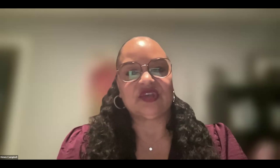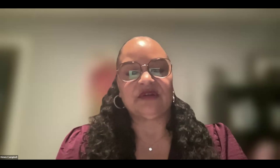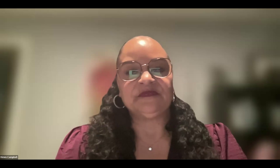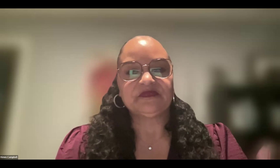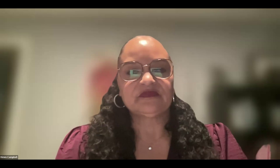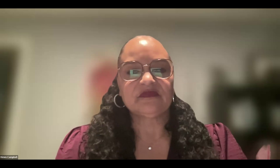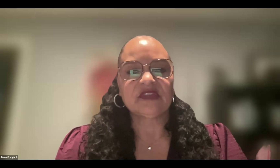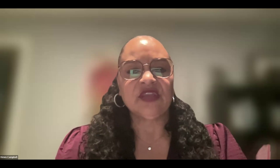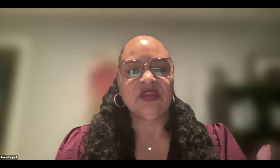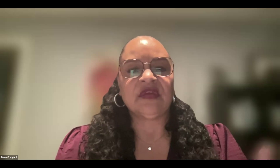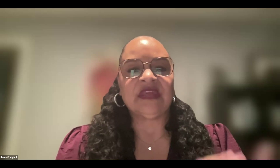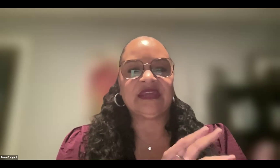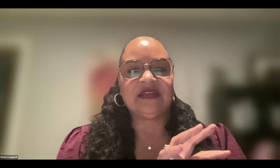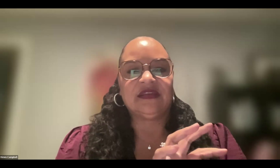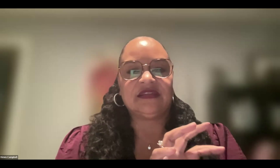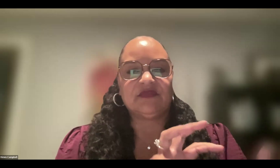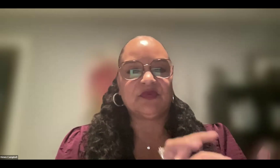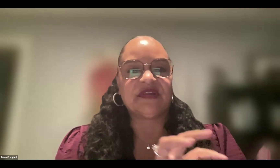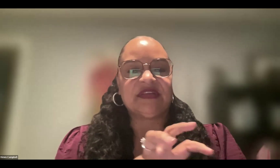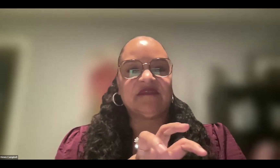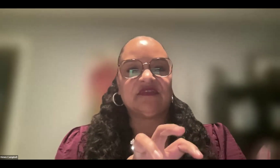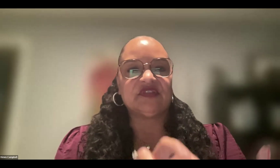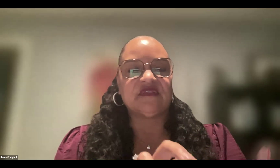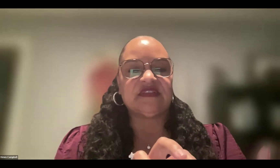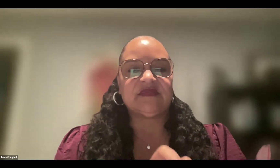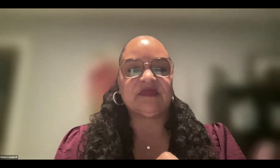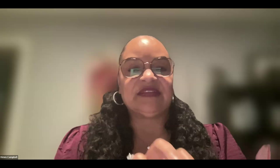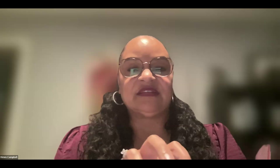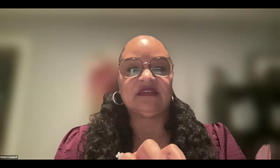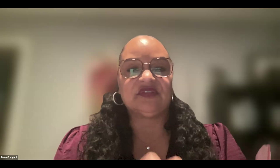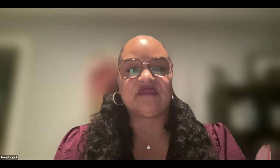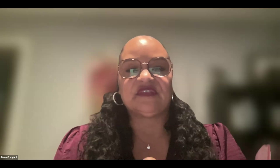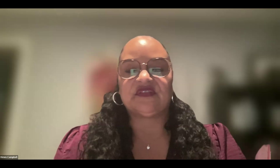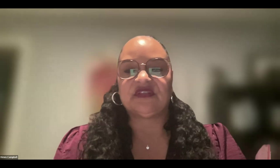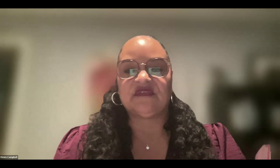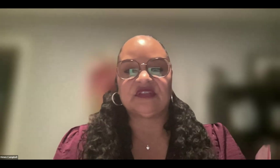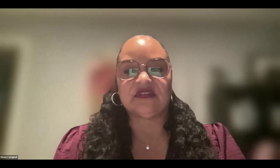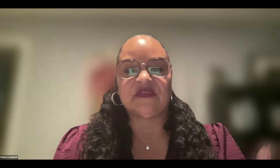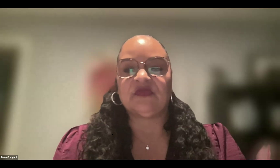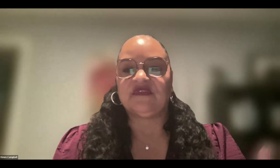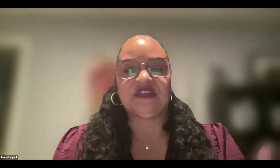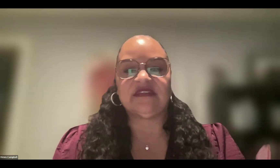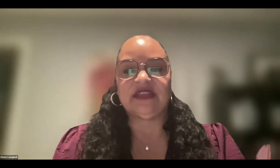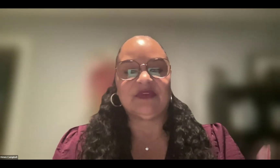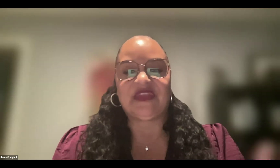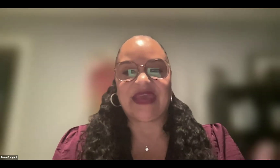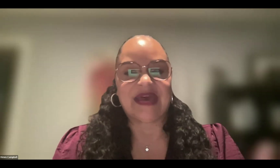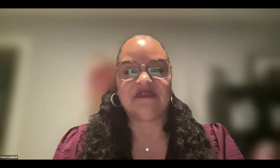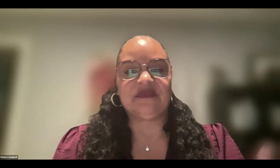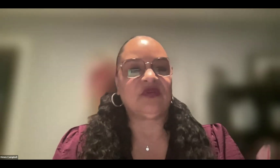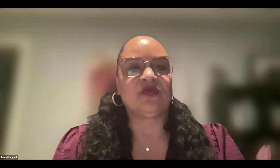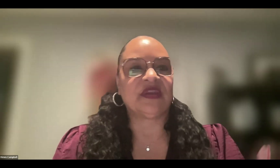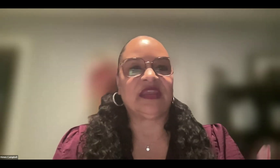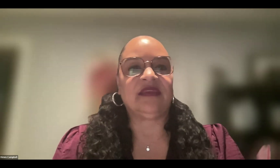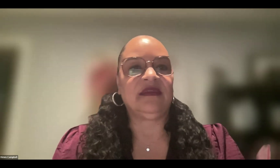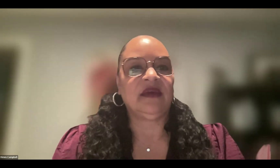buck. So, again, it's important to have those services in place and that those services are delivered with fidelity, but they have